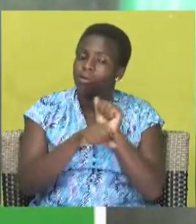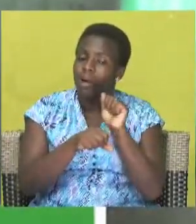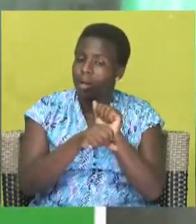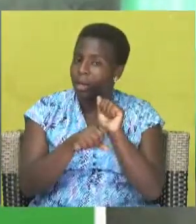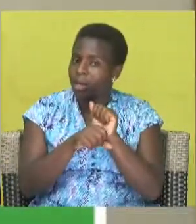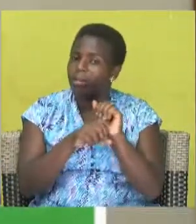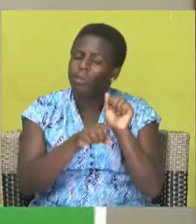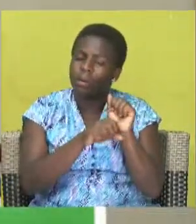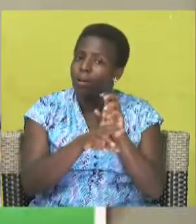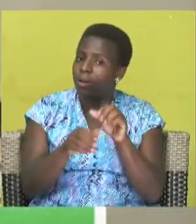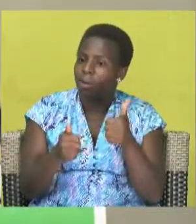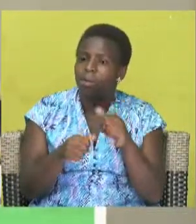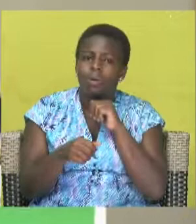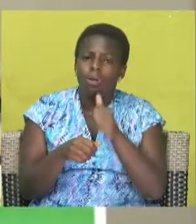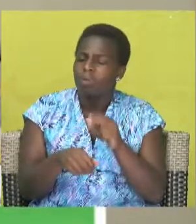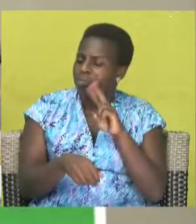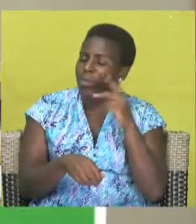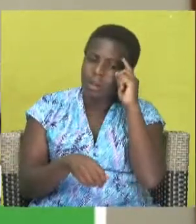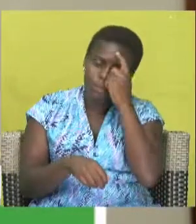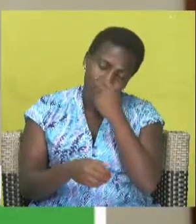kutarukujumisa government This work is good.